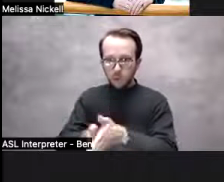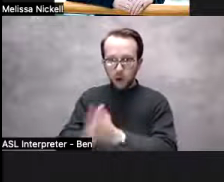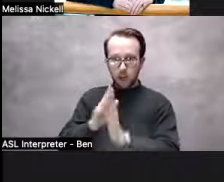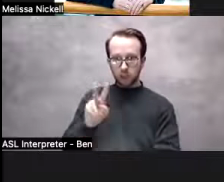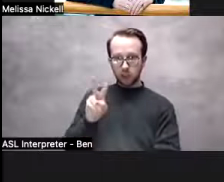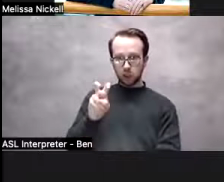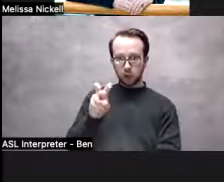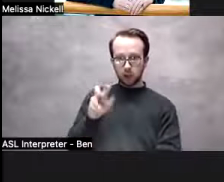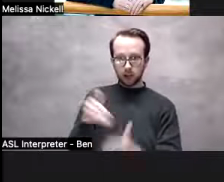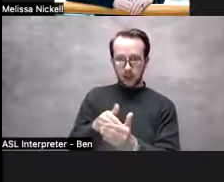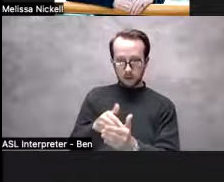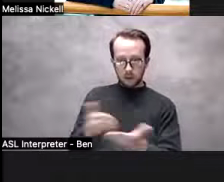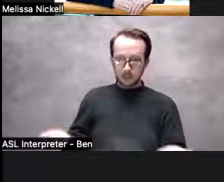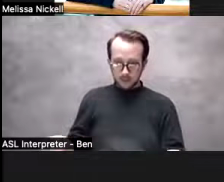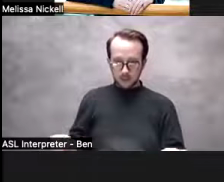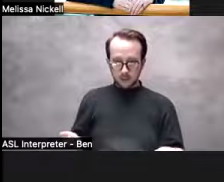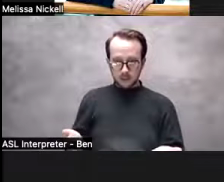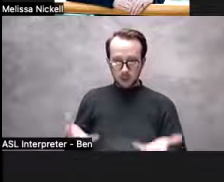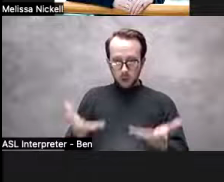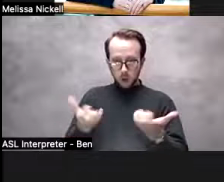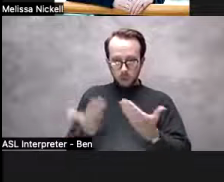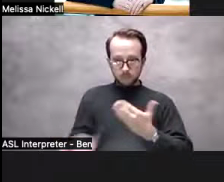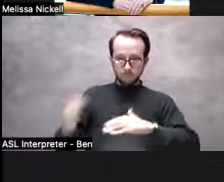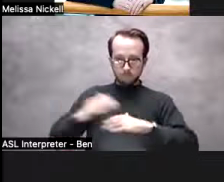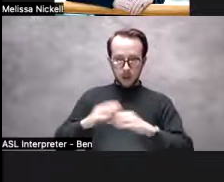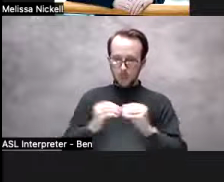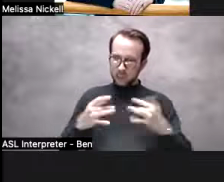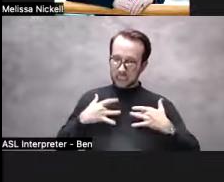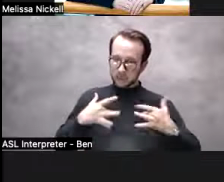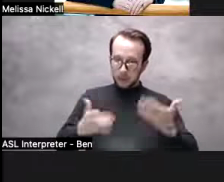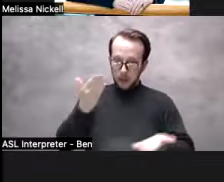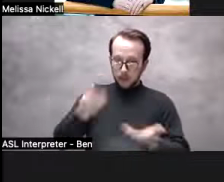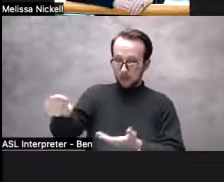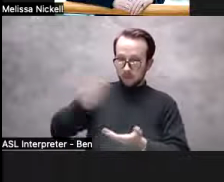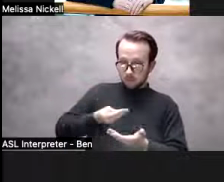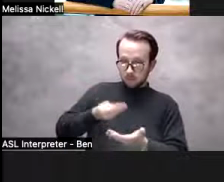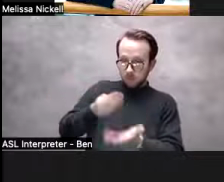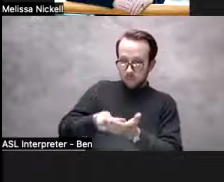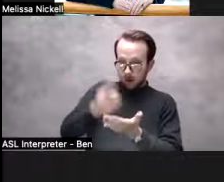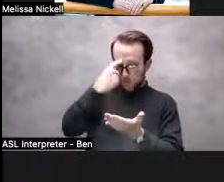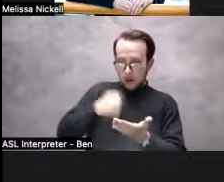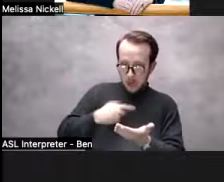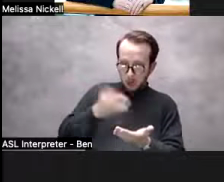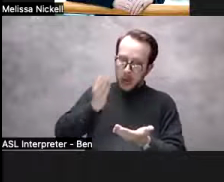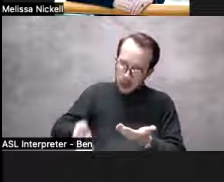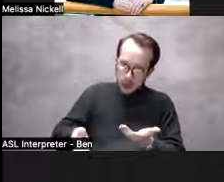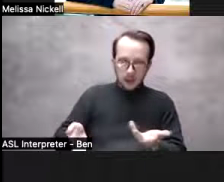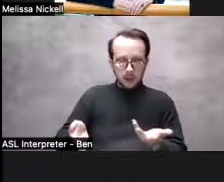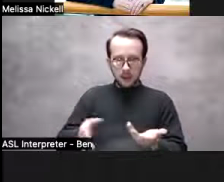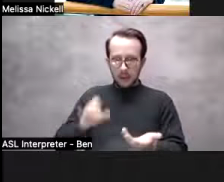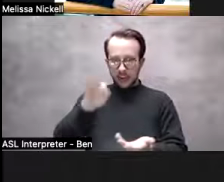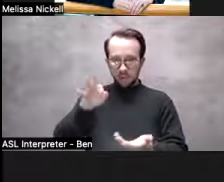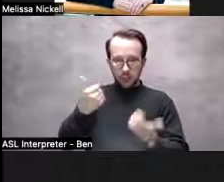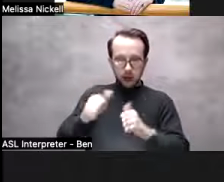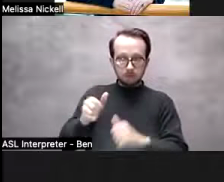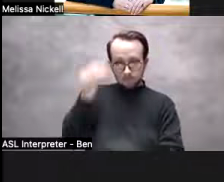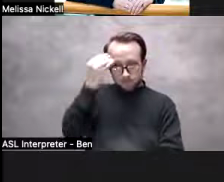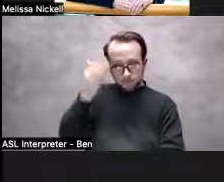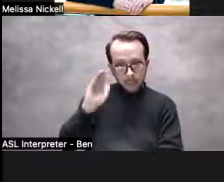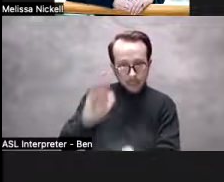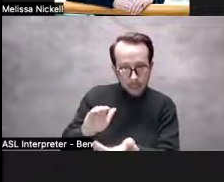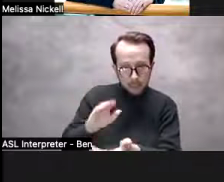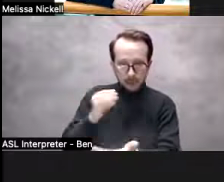to, increase your likelihood of funding because you think they might fund it with less, if you're asking for less, you get the grant, then you're not going to be able to carry